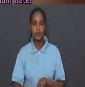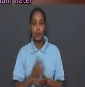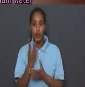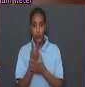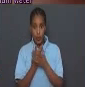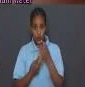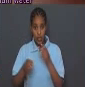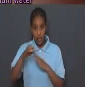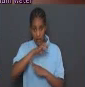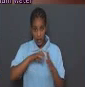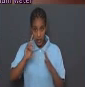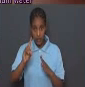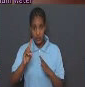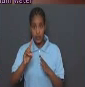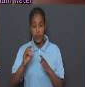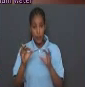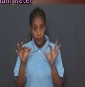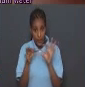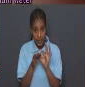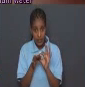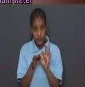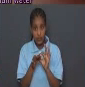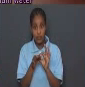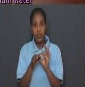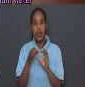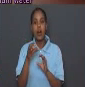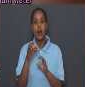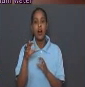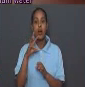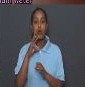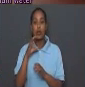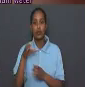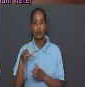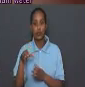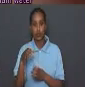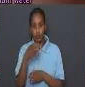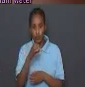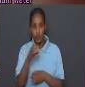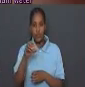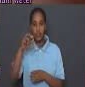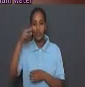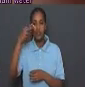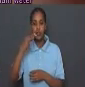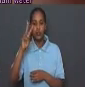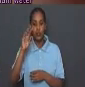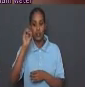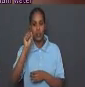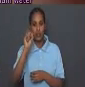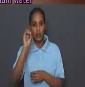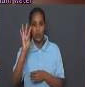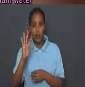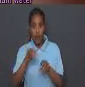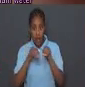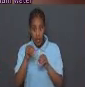Both electrodes are immersed in an aqueous solution of sulfuric acid, which